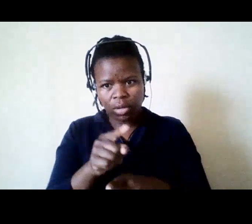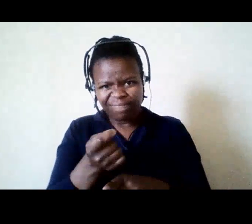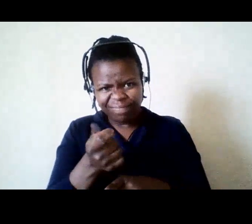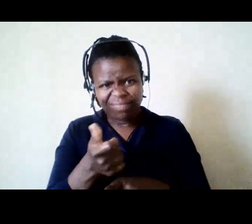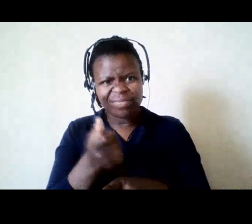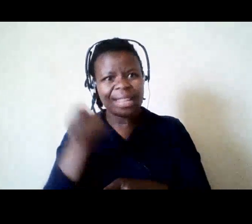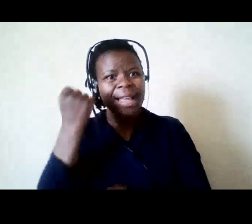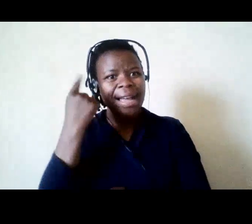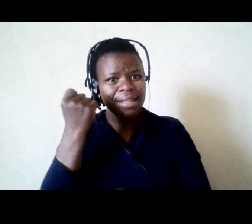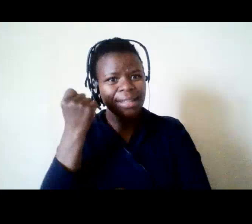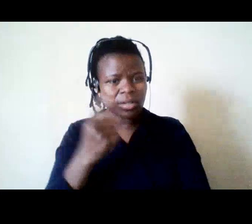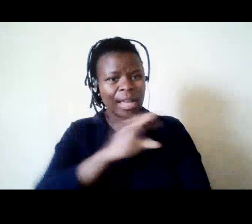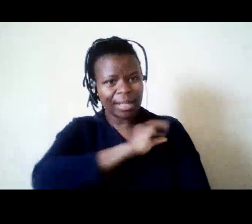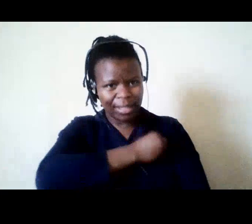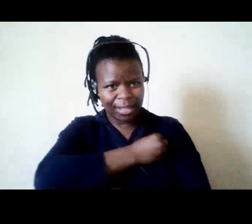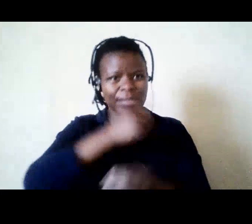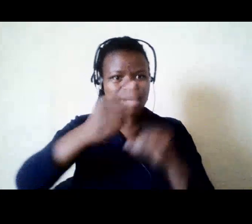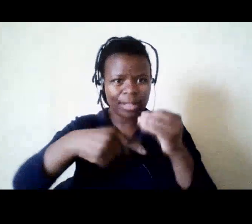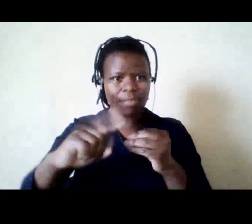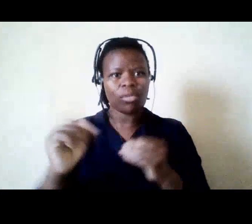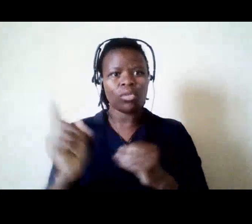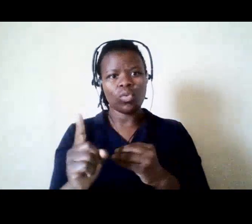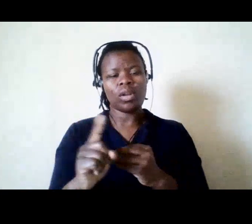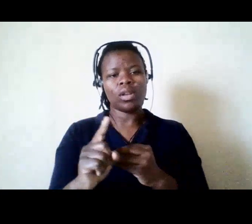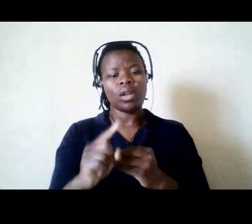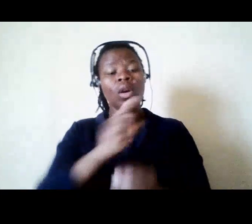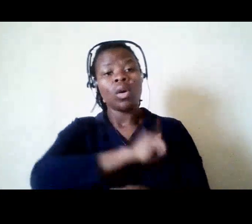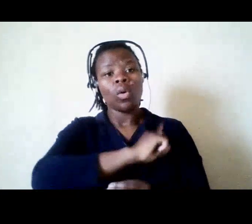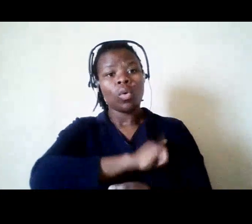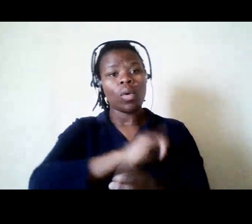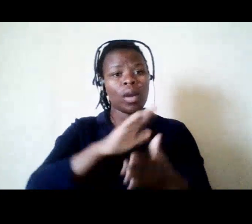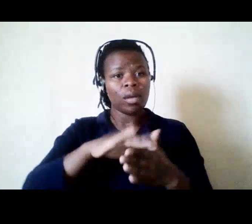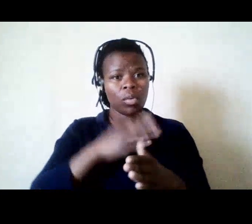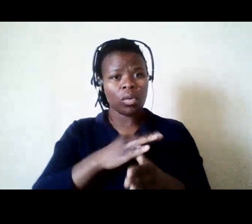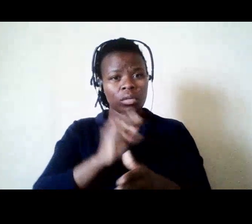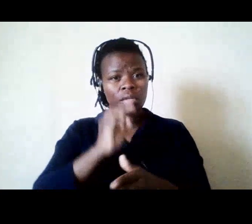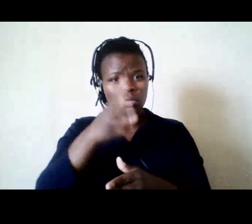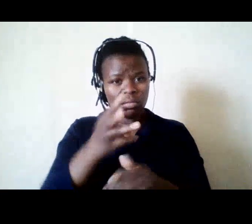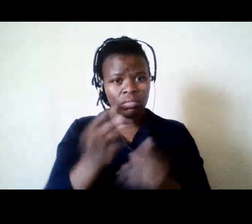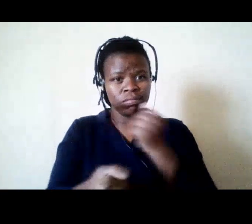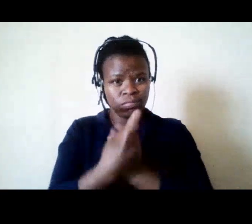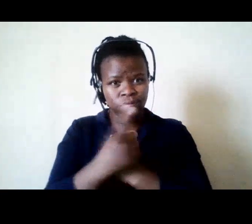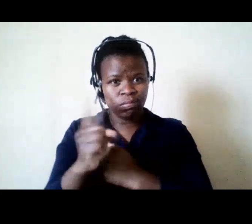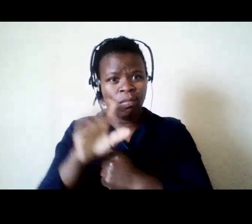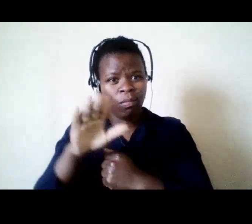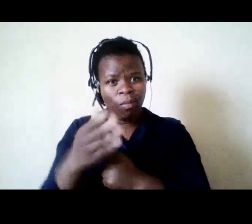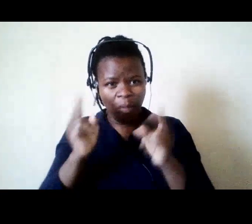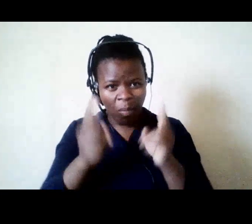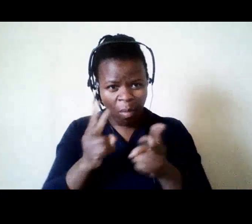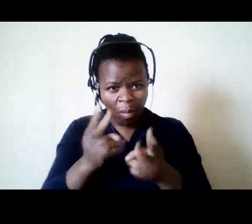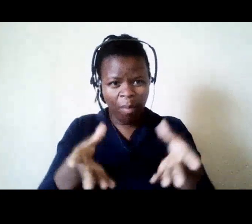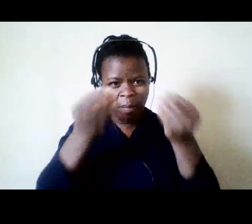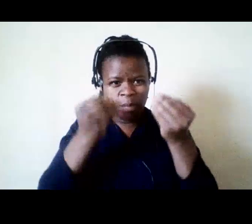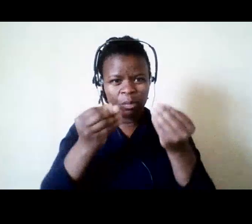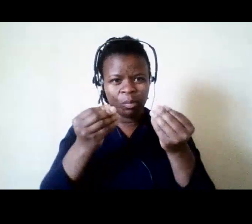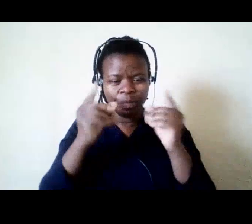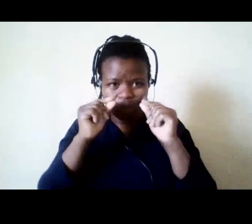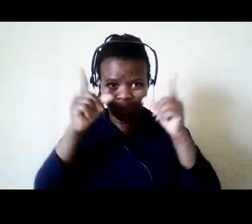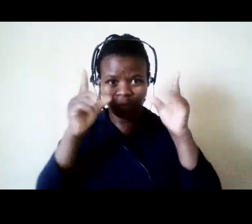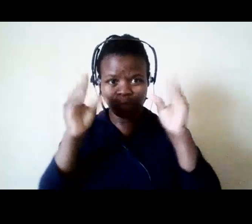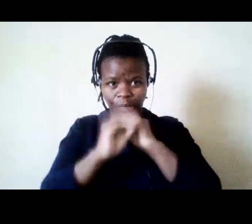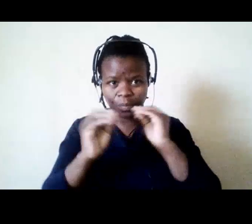what disability is about. Because what will happen is that if people don't get that awareness, they go